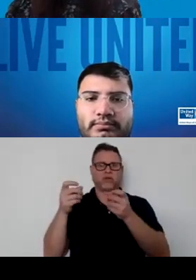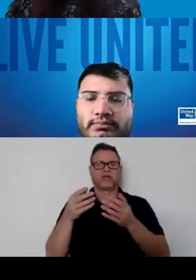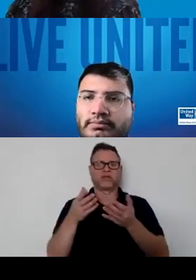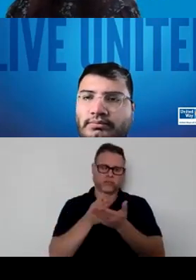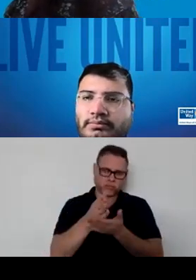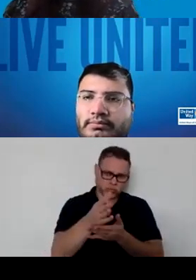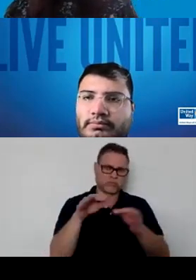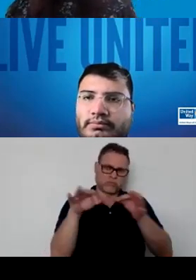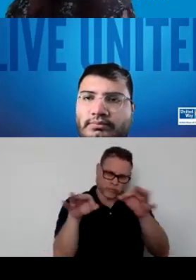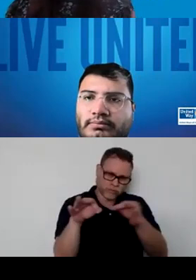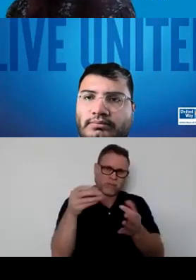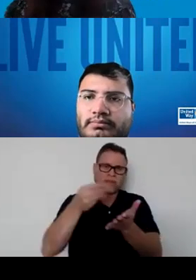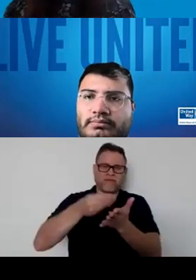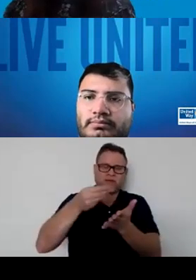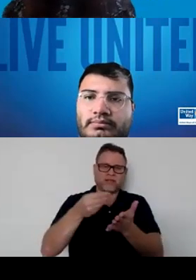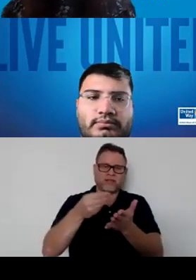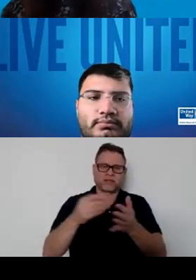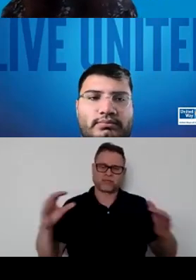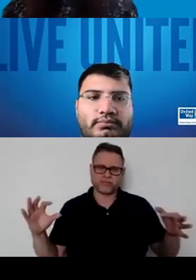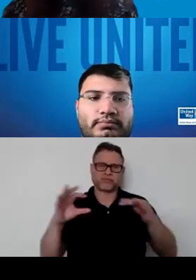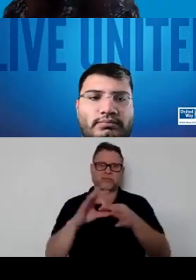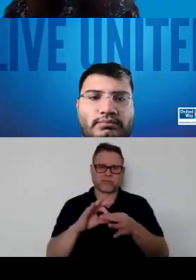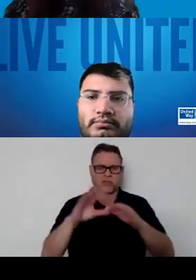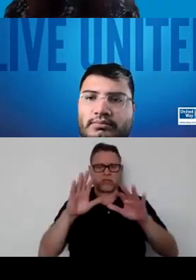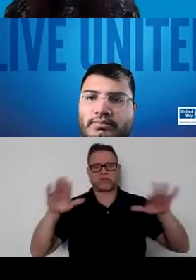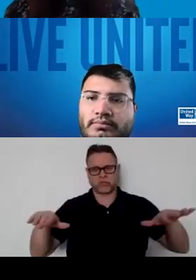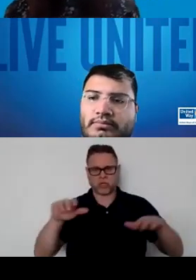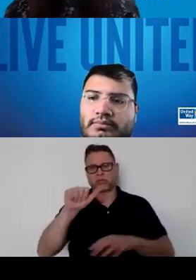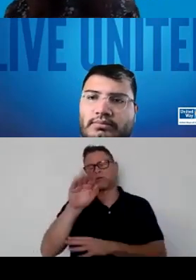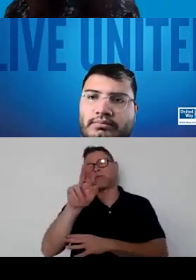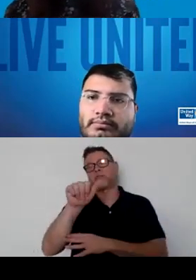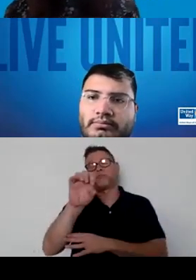and also help us really connect this to child abuse prevention.